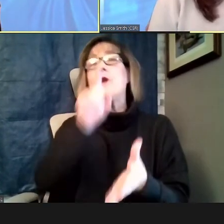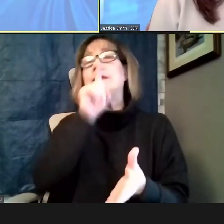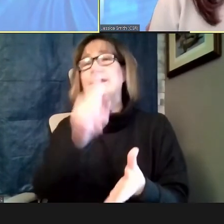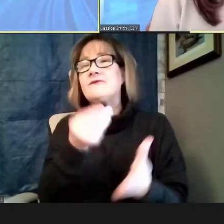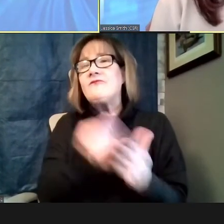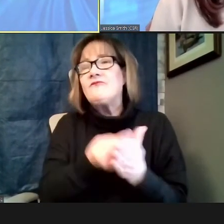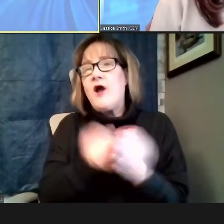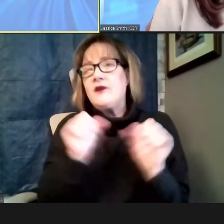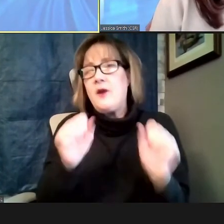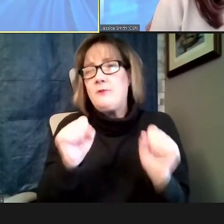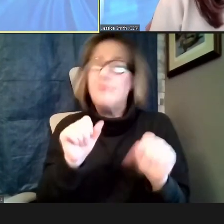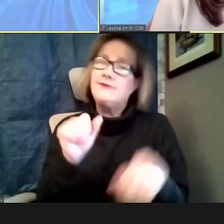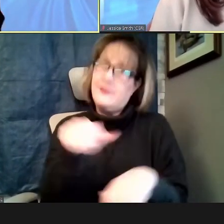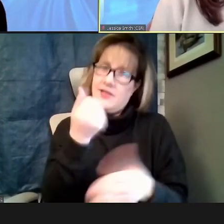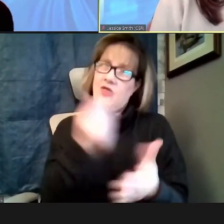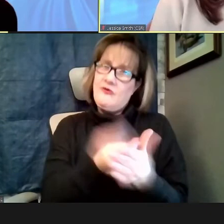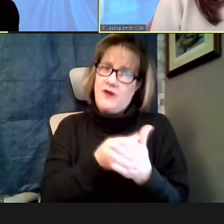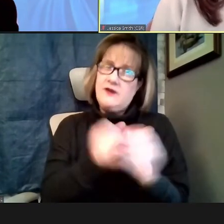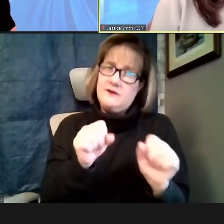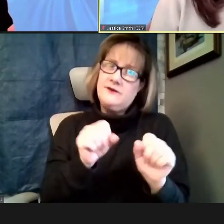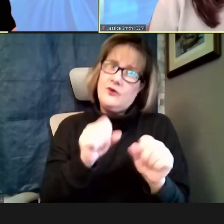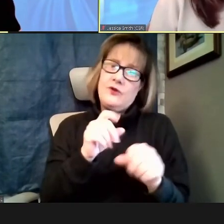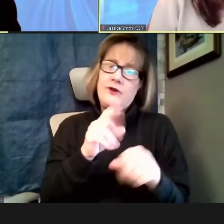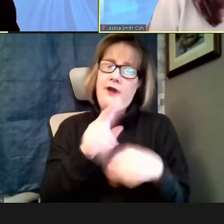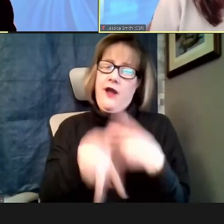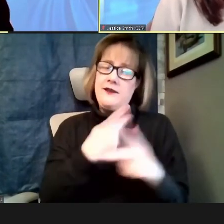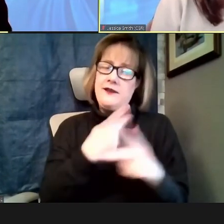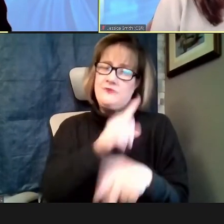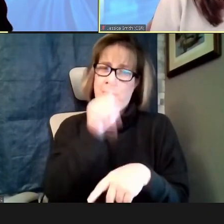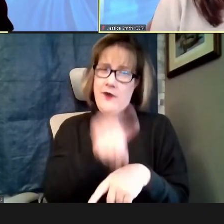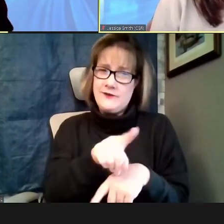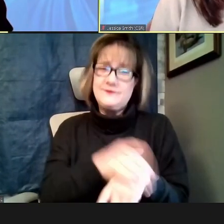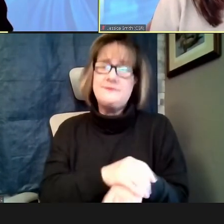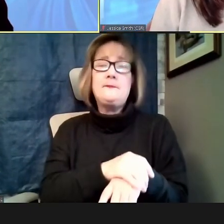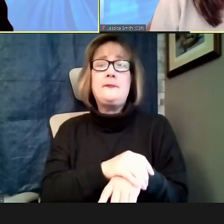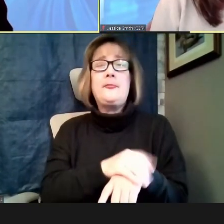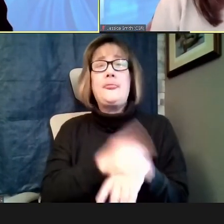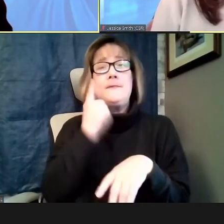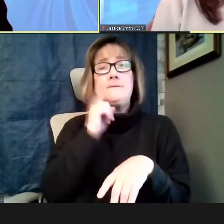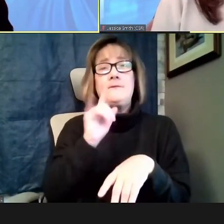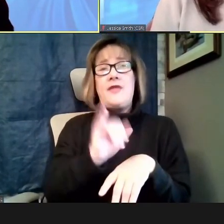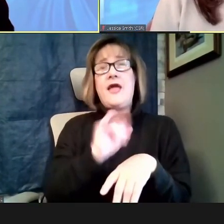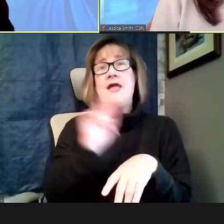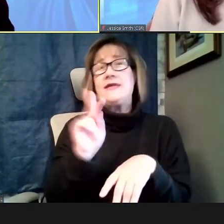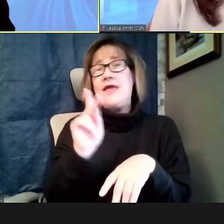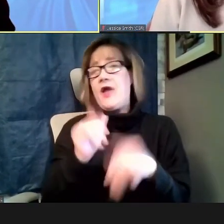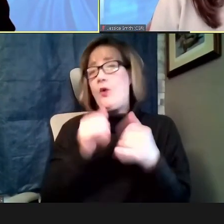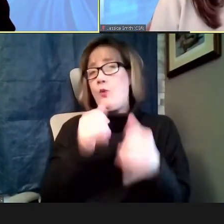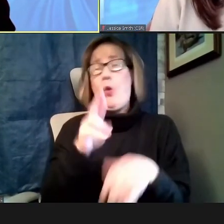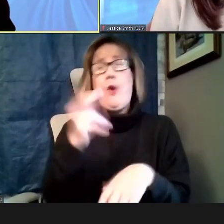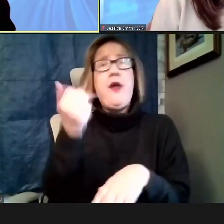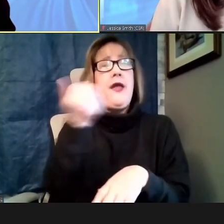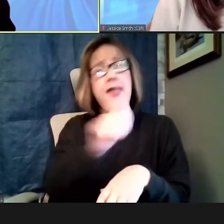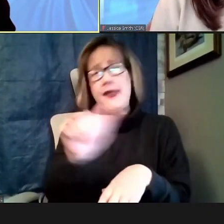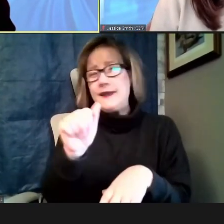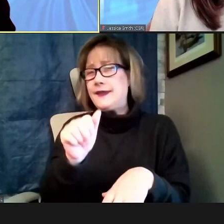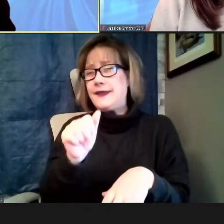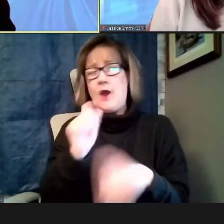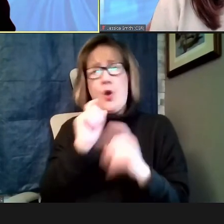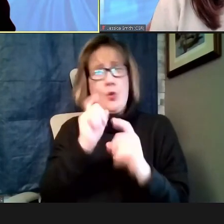Another funding question. Exactly. So for K awards or any award,